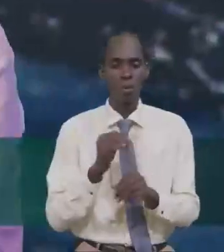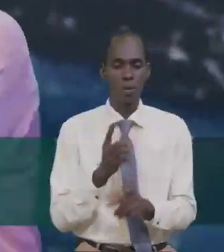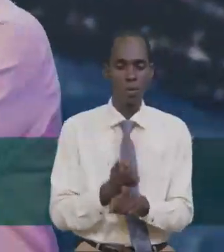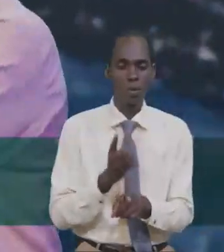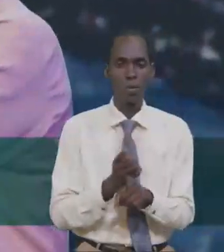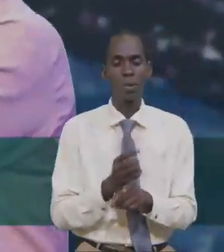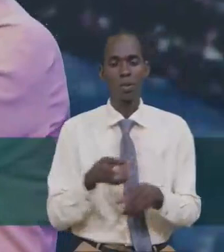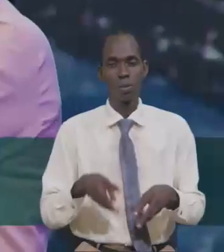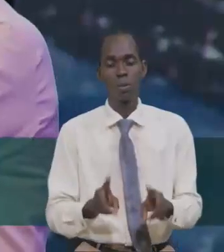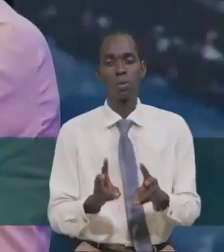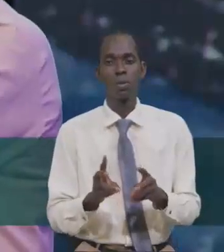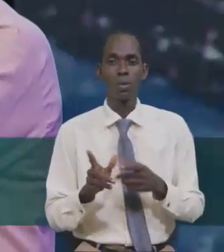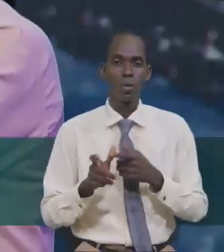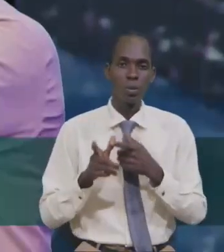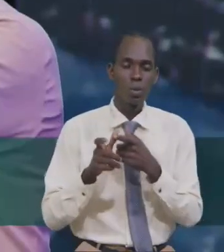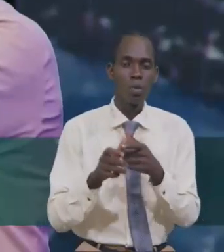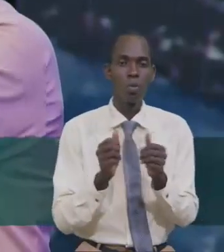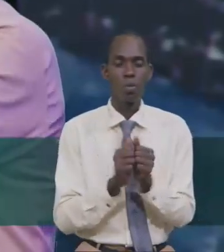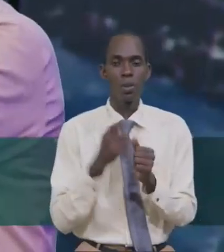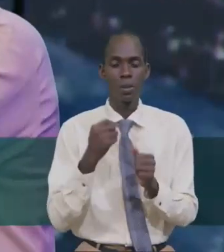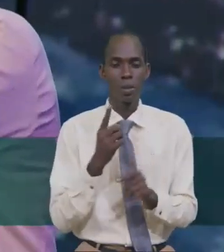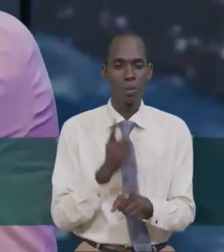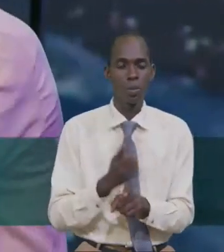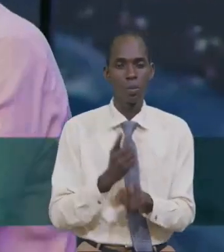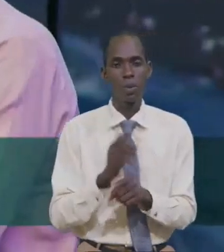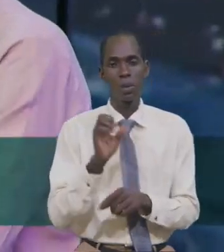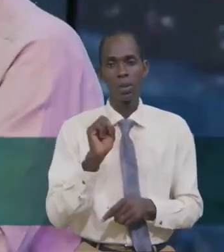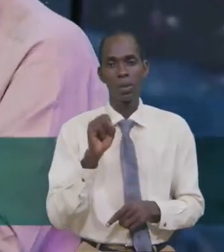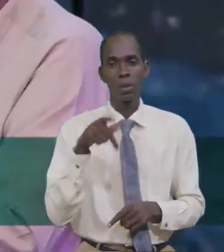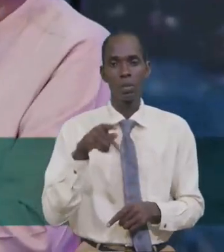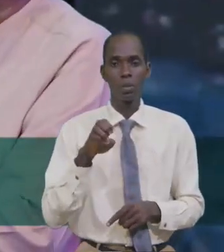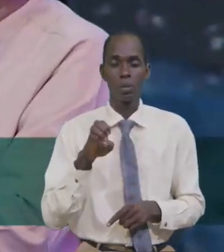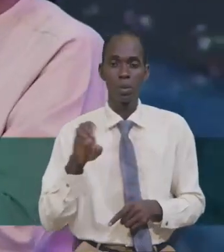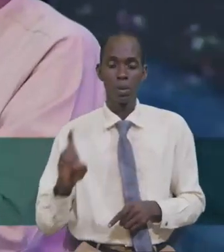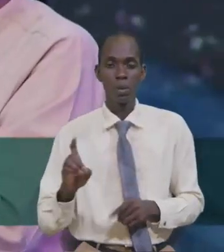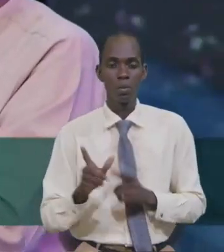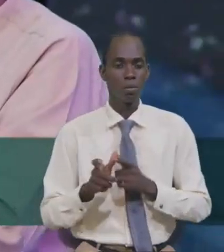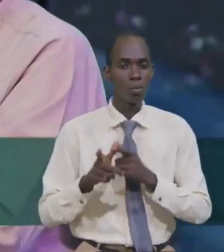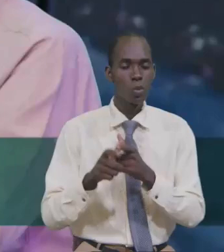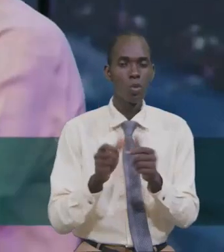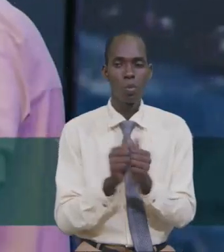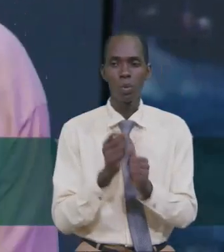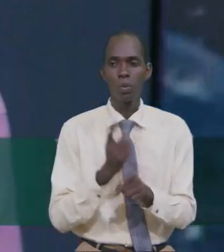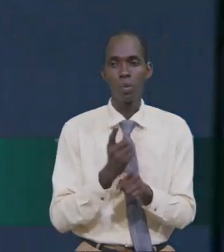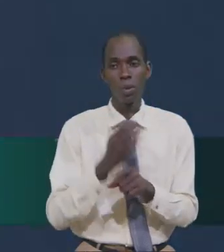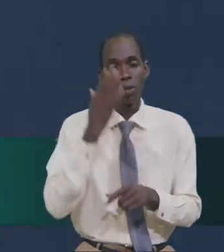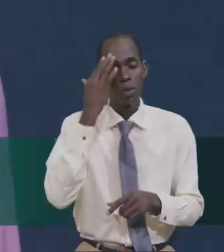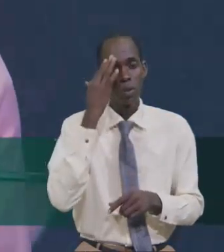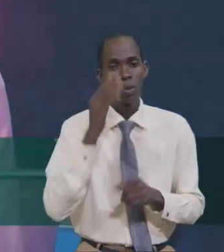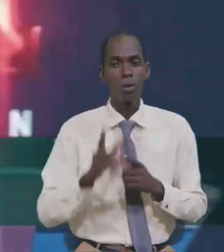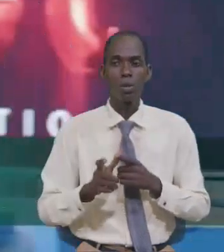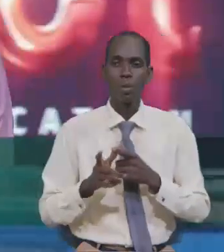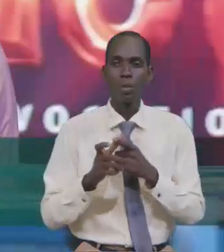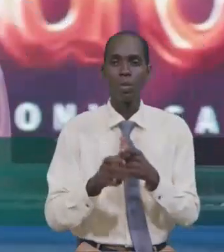knowledge. And run with the goal and destination in front of you. Run,